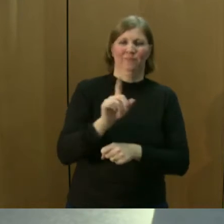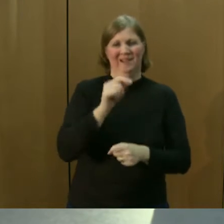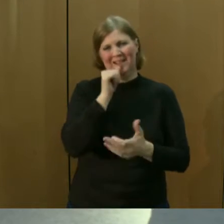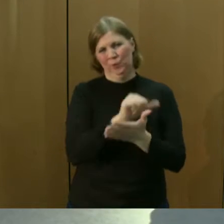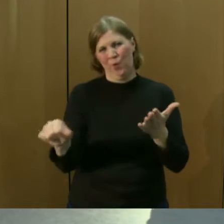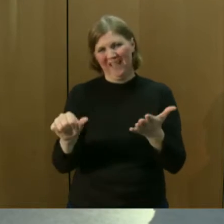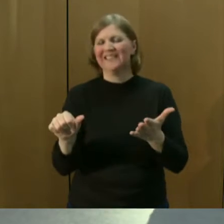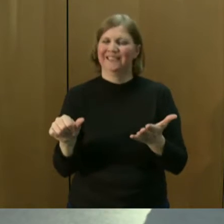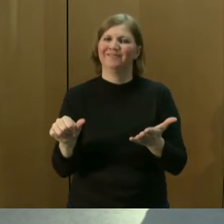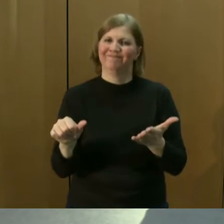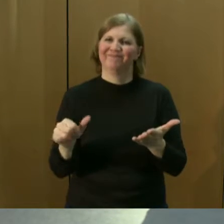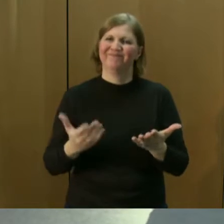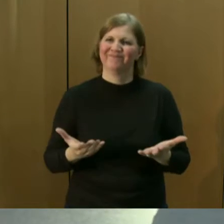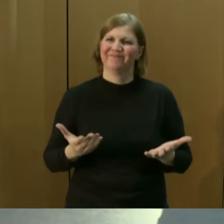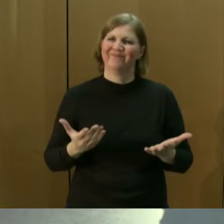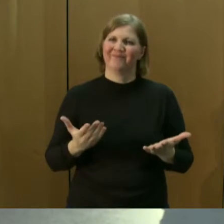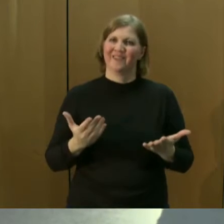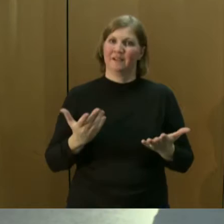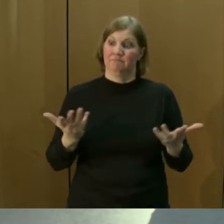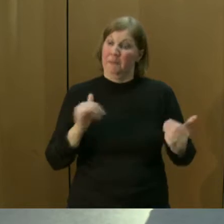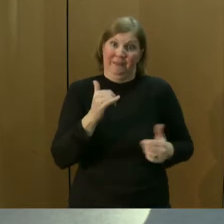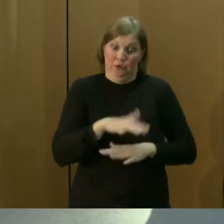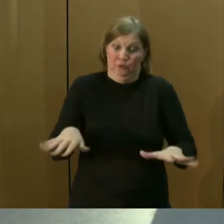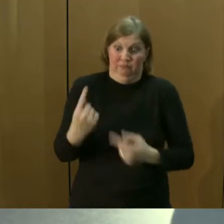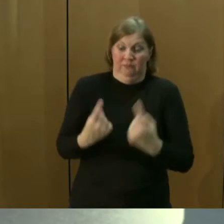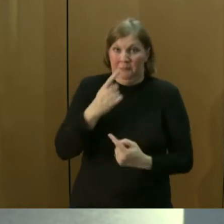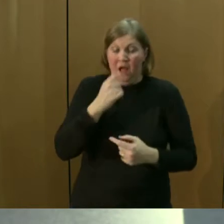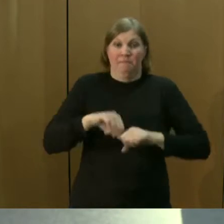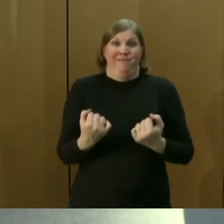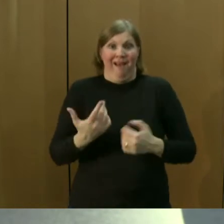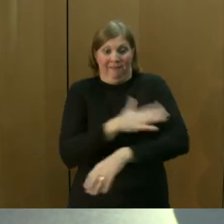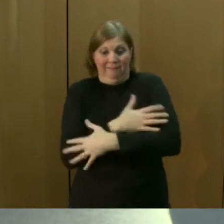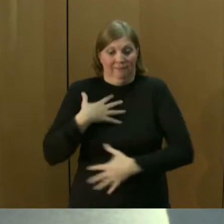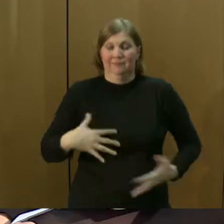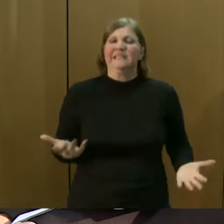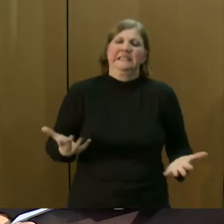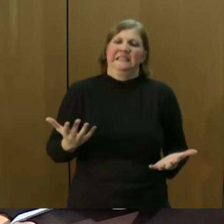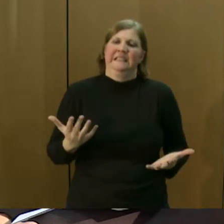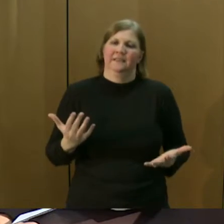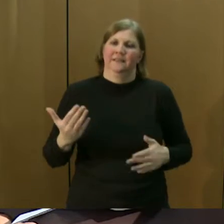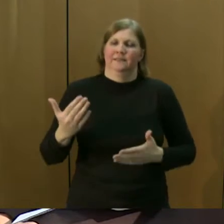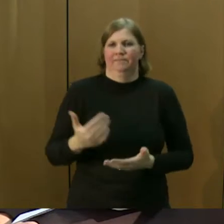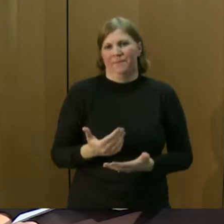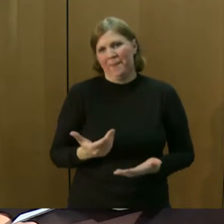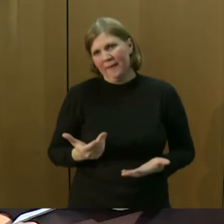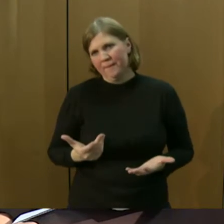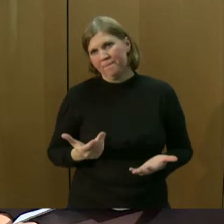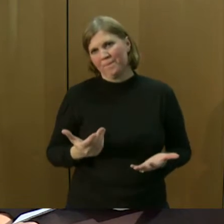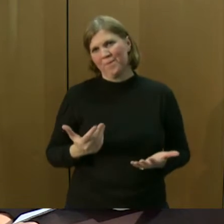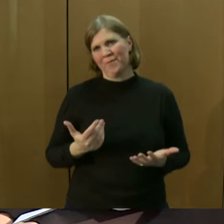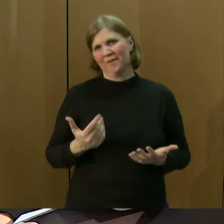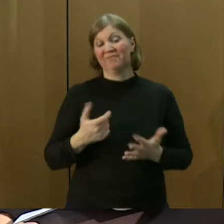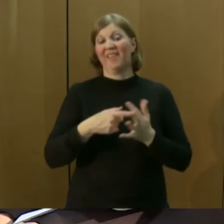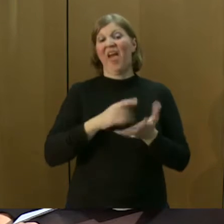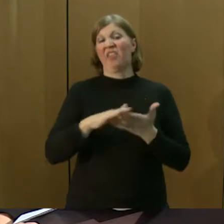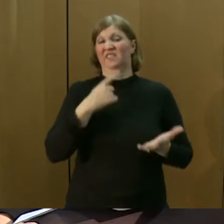there's a whole other level of preparation, I guess, if you're working with a young cast. But I think actually the advice is quite good for everyone.